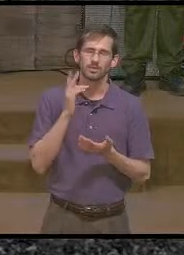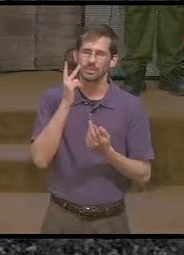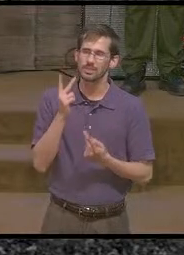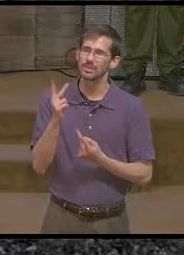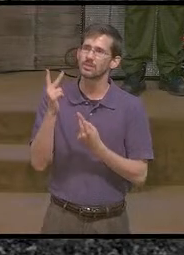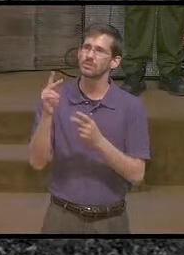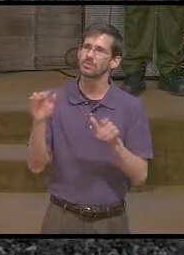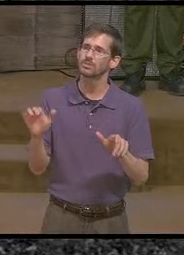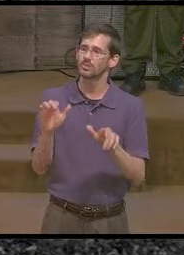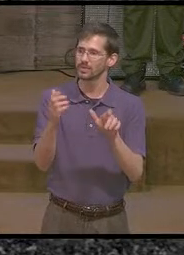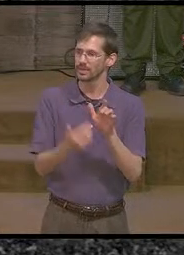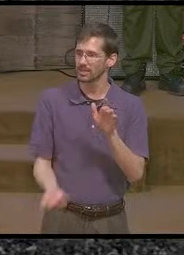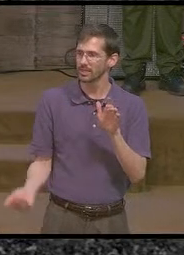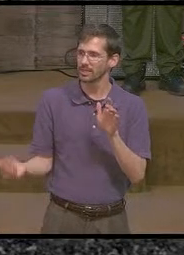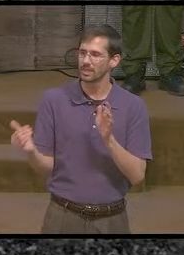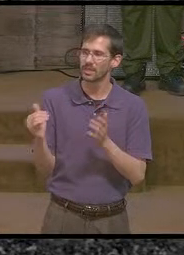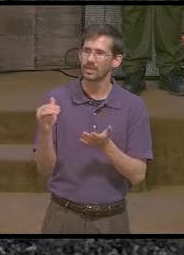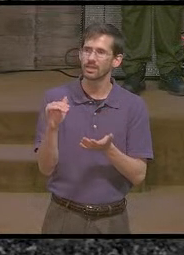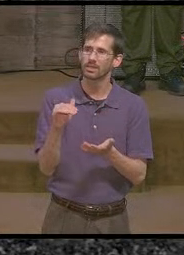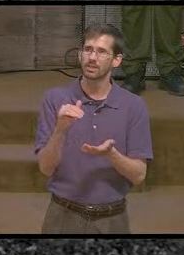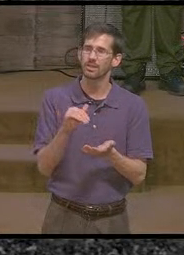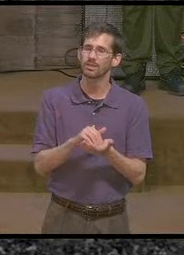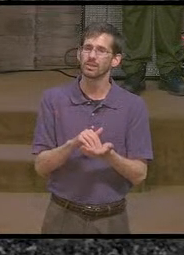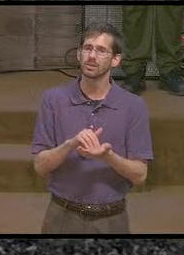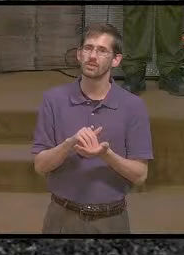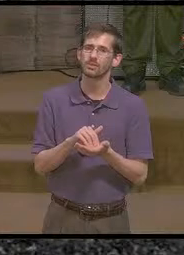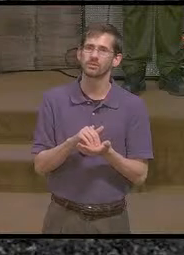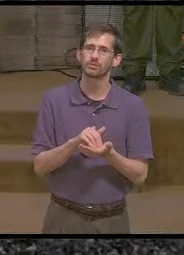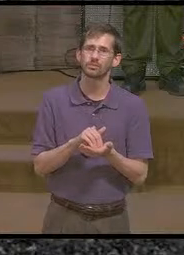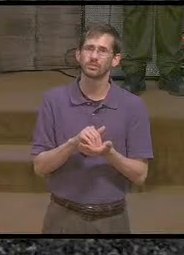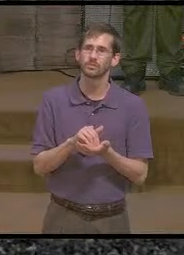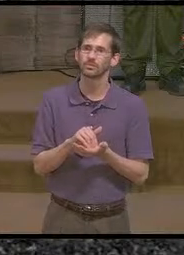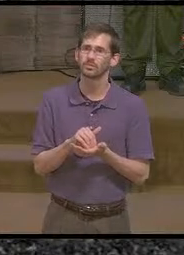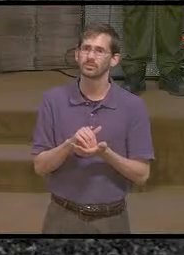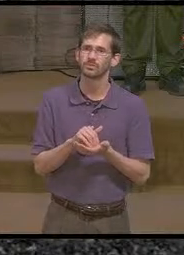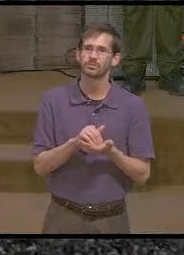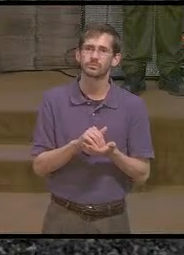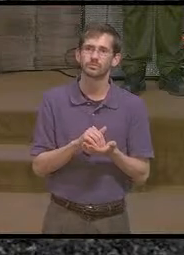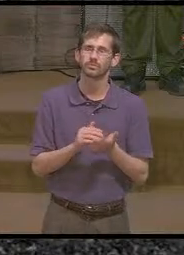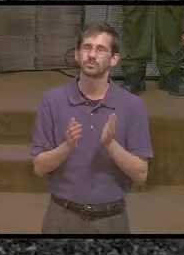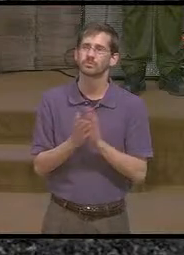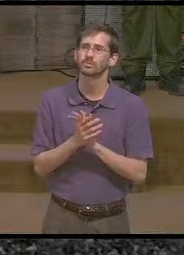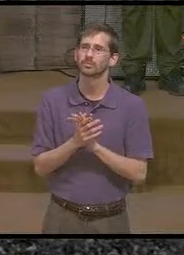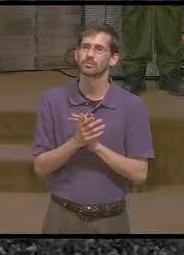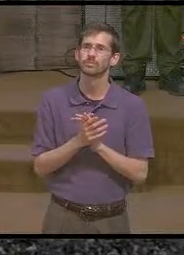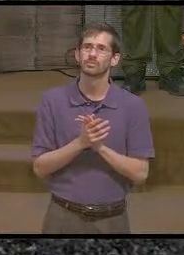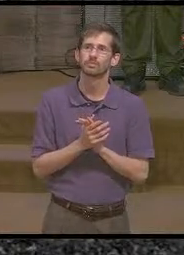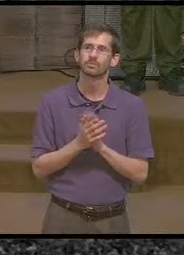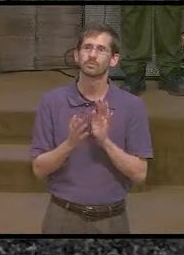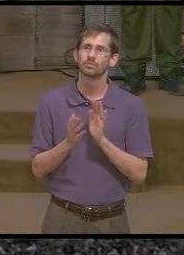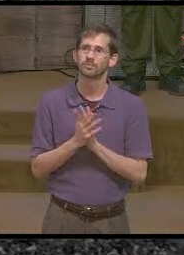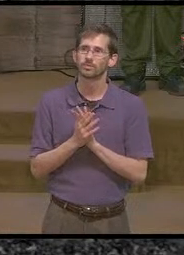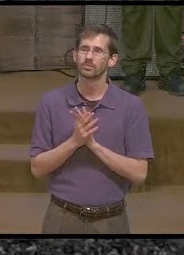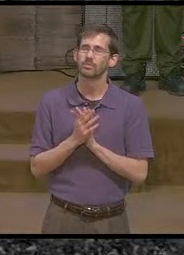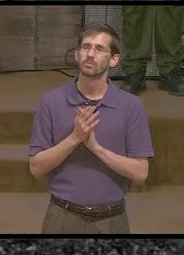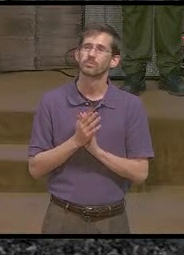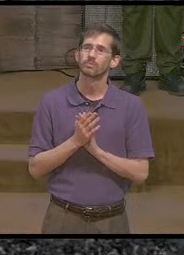again. I'll see you do it again. Your promise still stands.